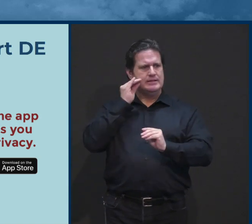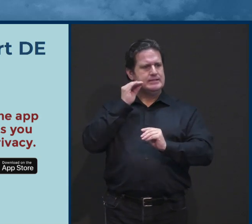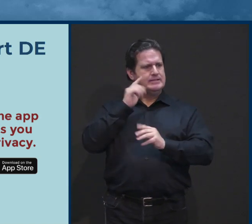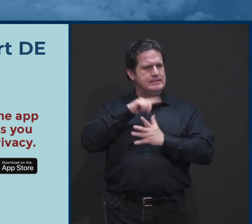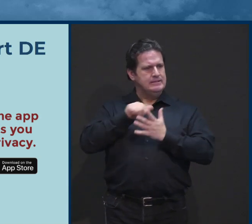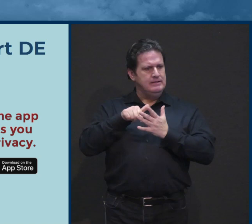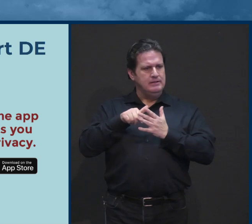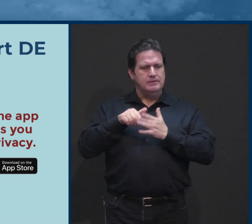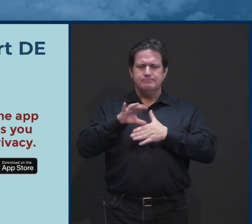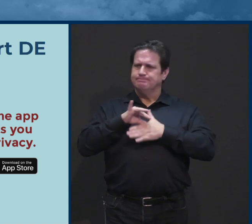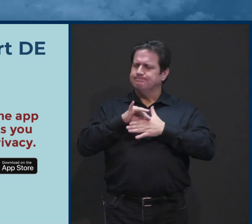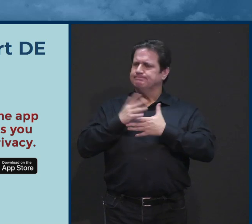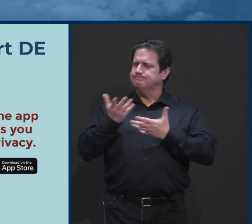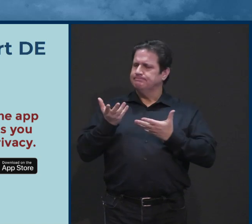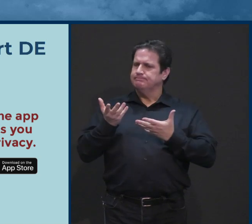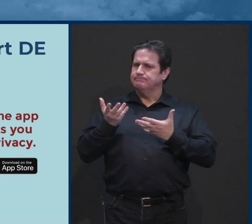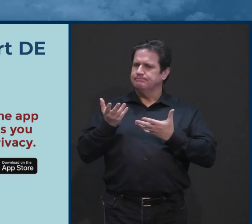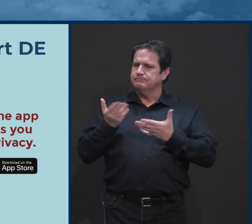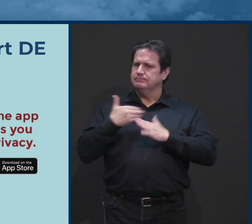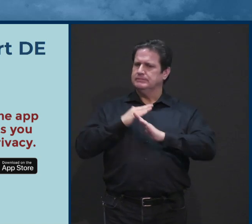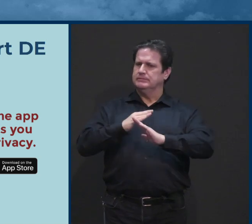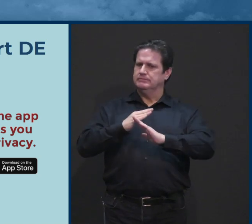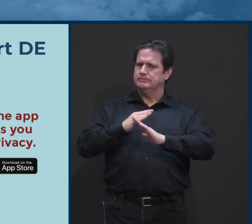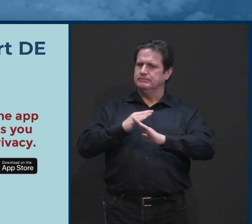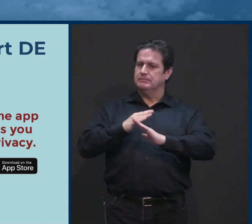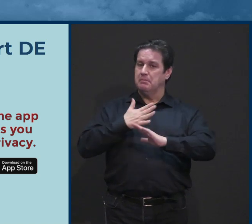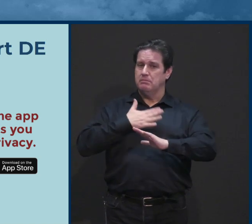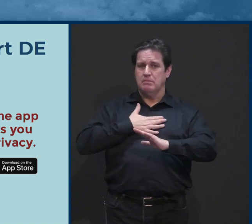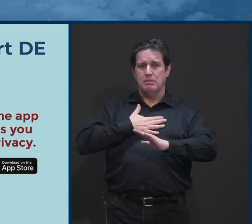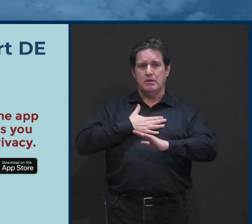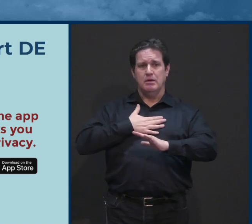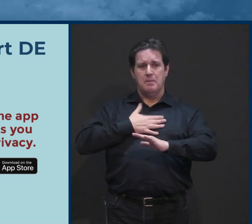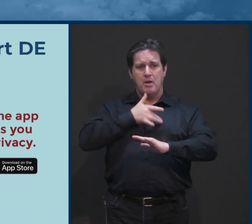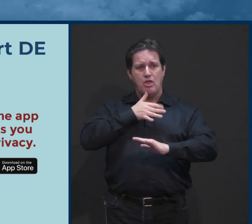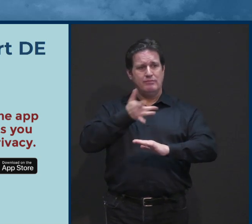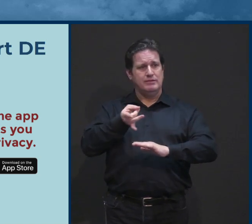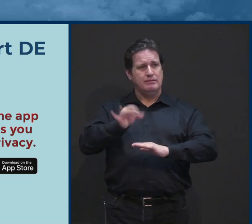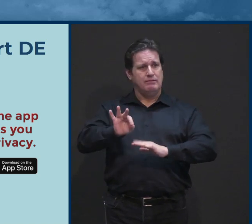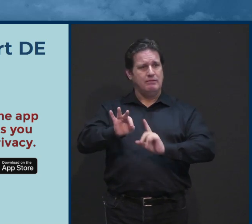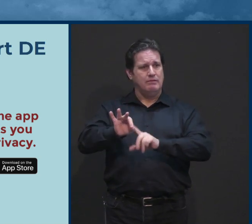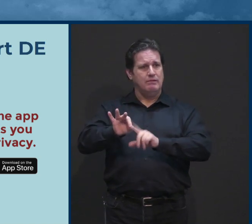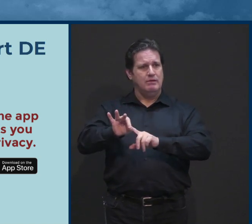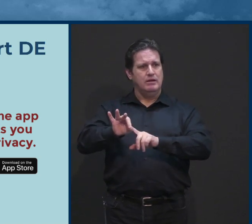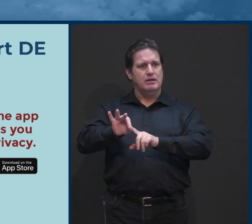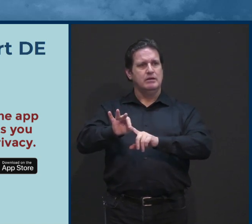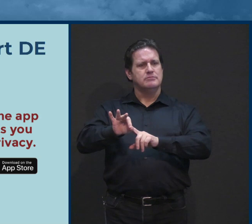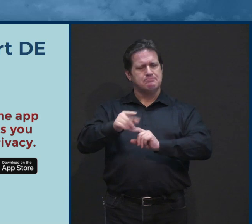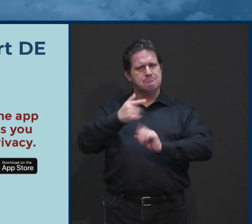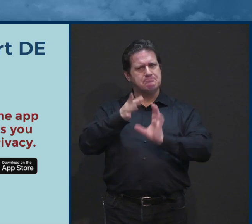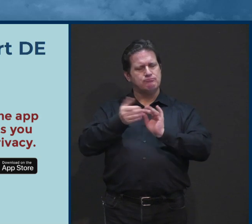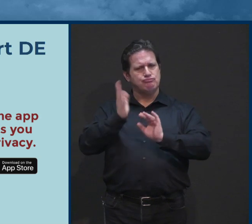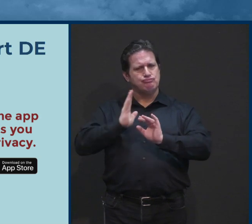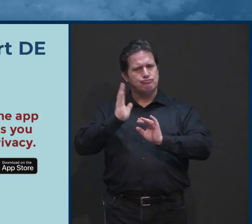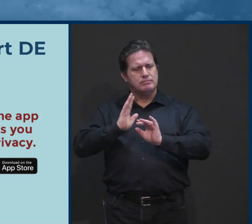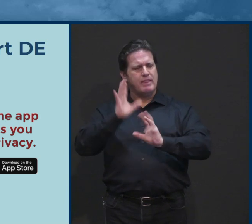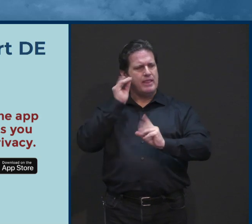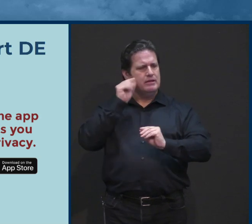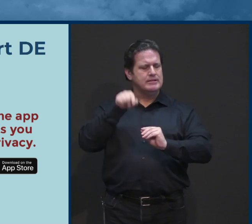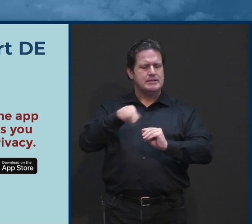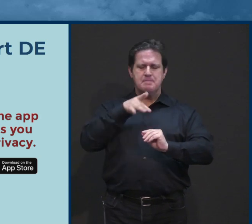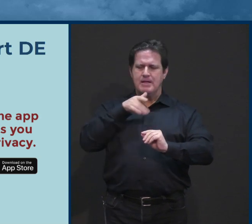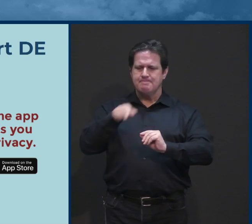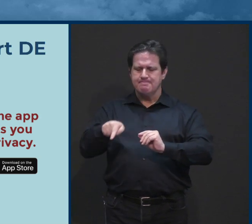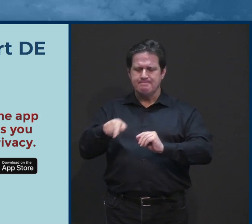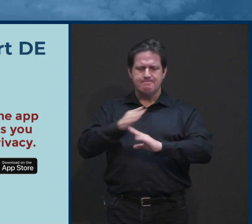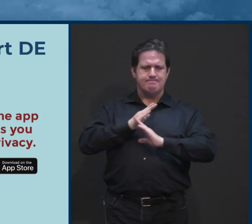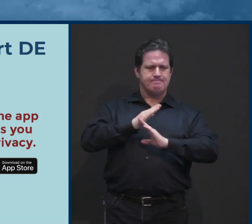in the context of protecting my 89-year-old mother, as I said earlier, and when you think about it in